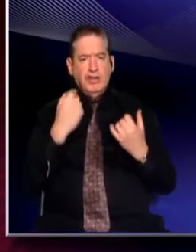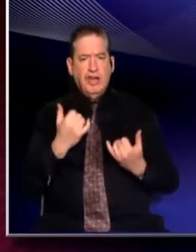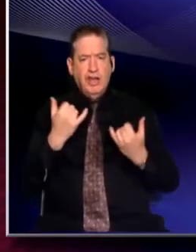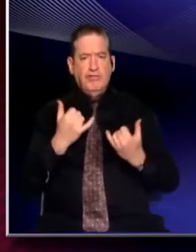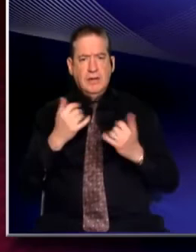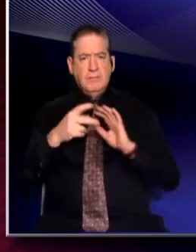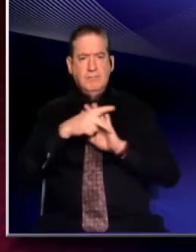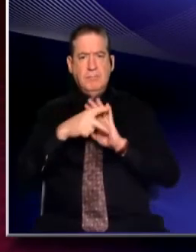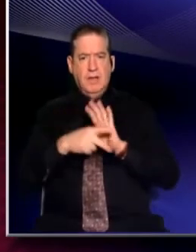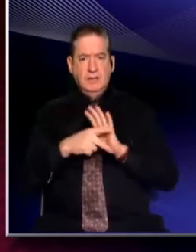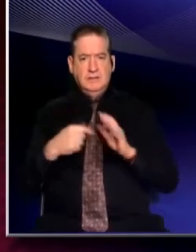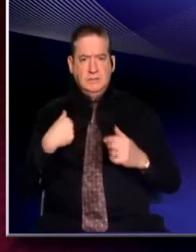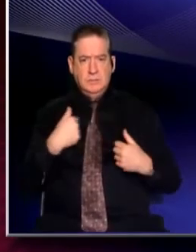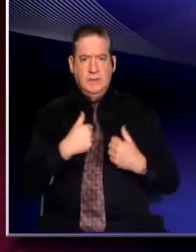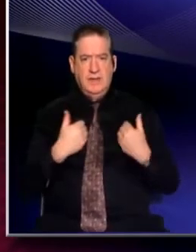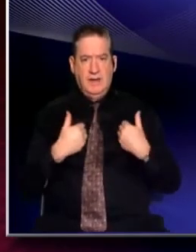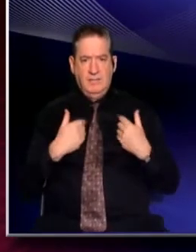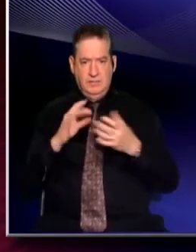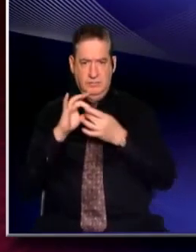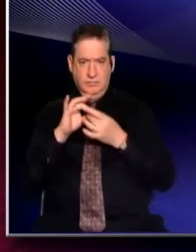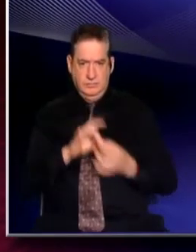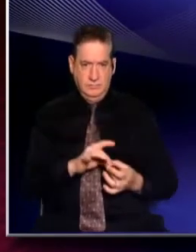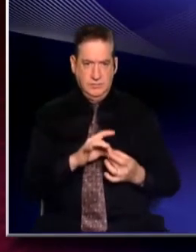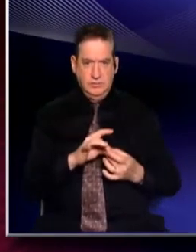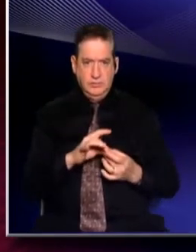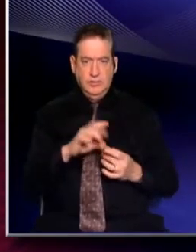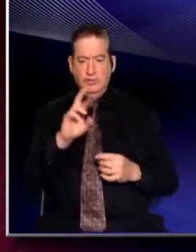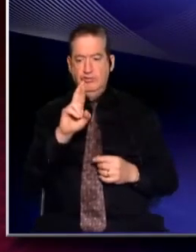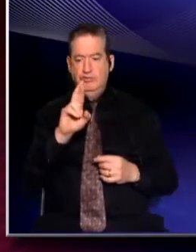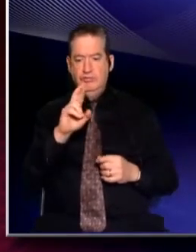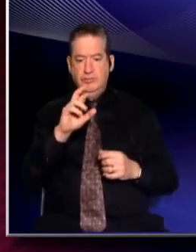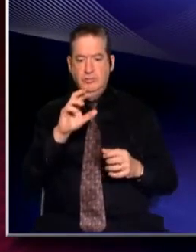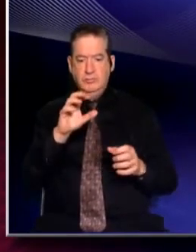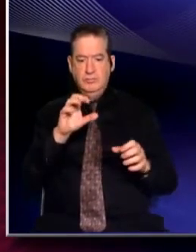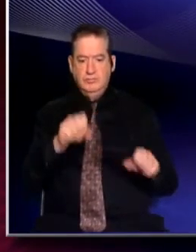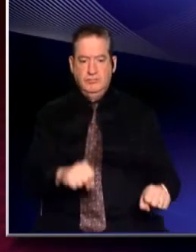have with respect to restraint and seclusion?